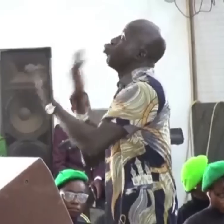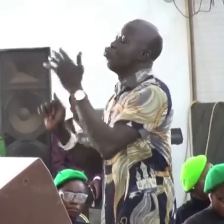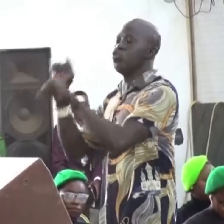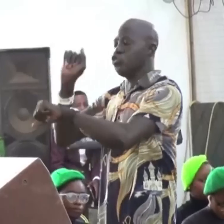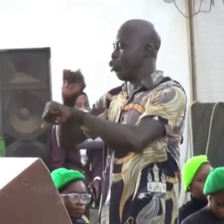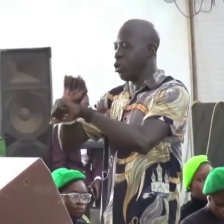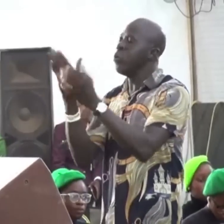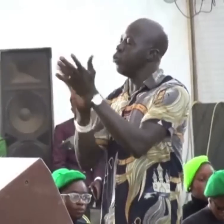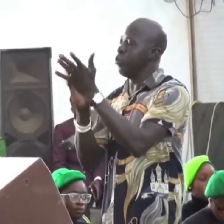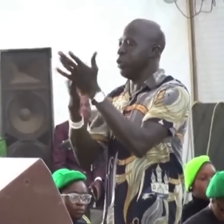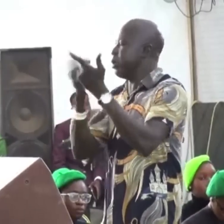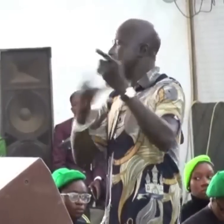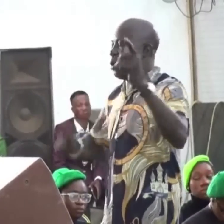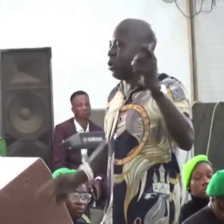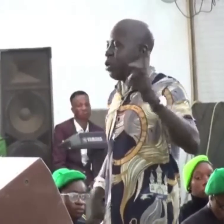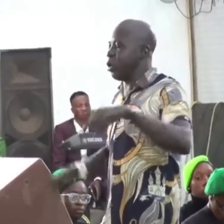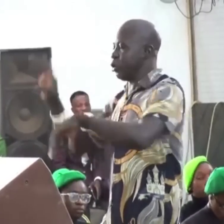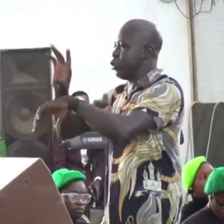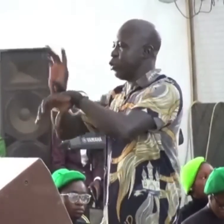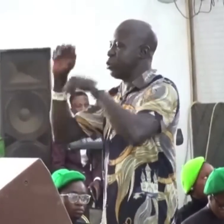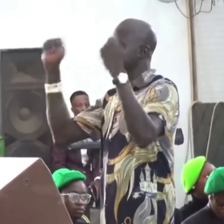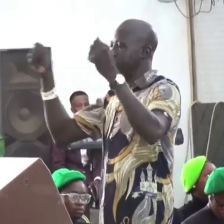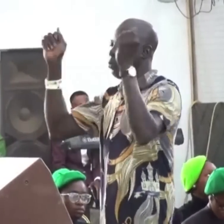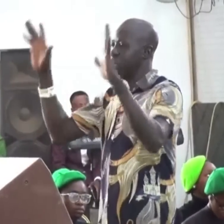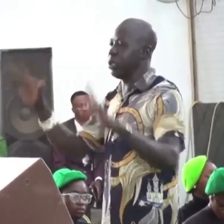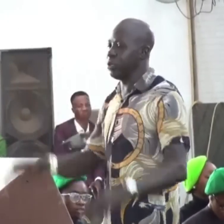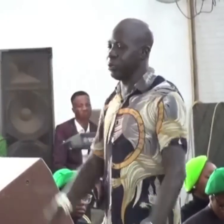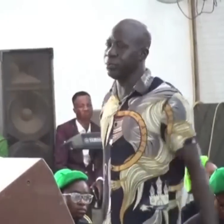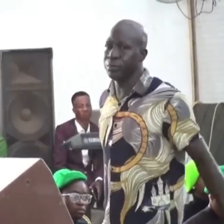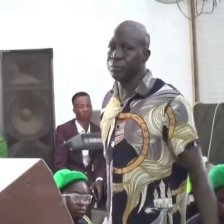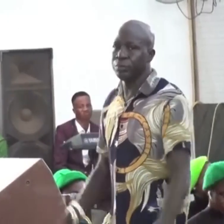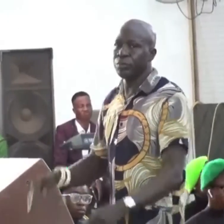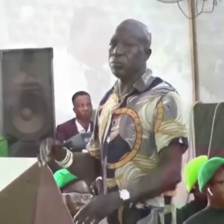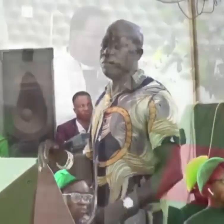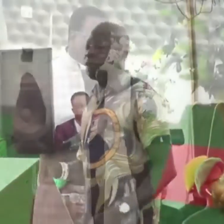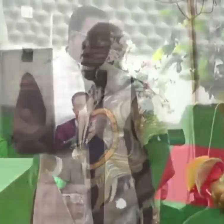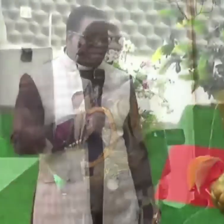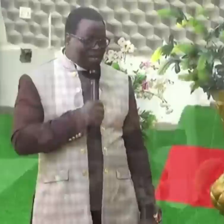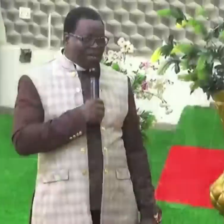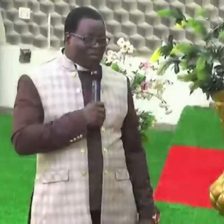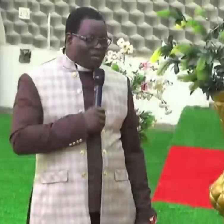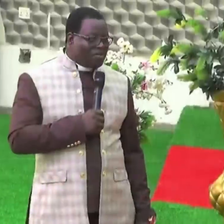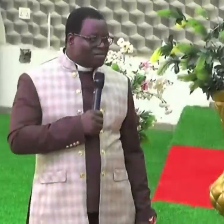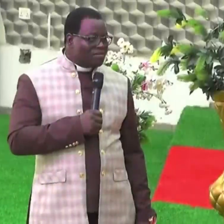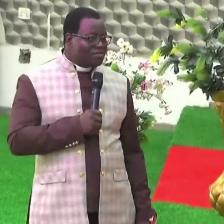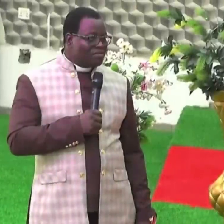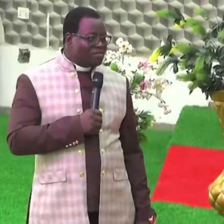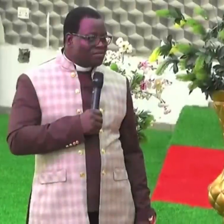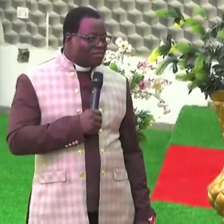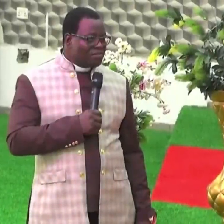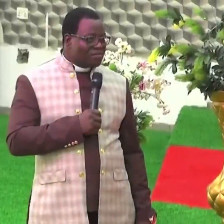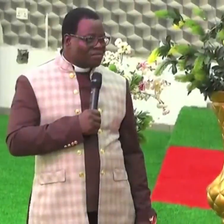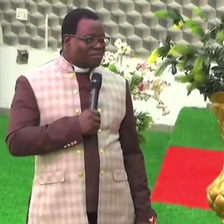job. Praise the Lord, church. Hallelujah. Praise the Lord. Hallelujah. Oruko mi